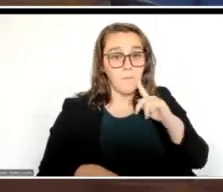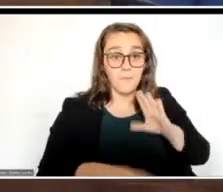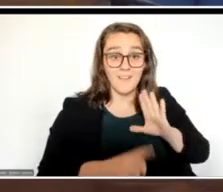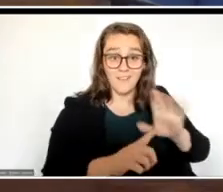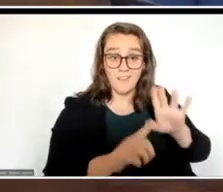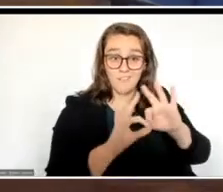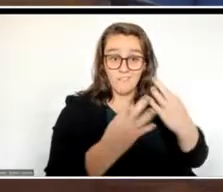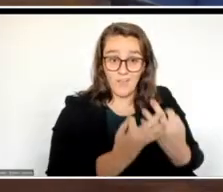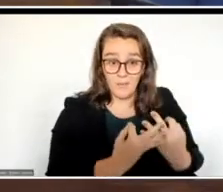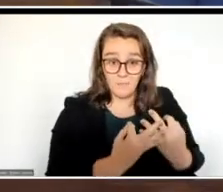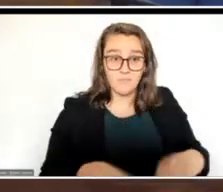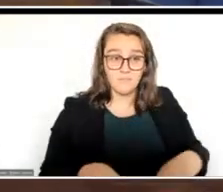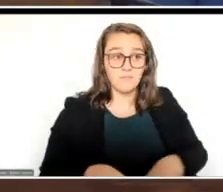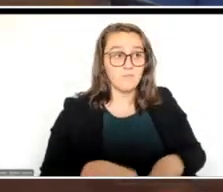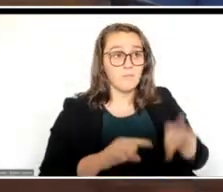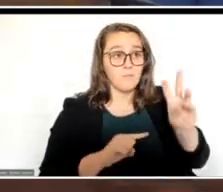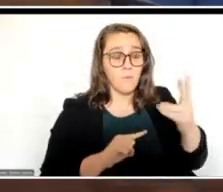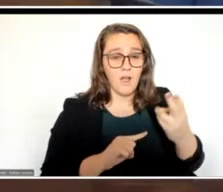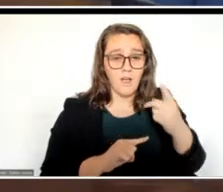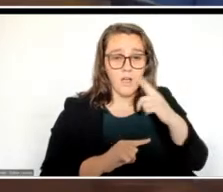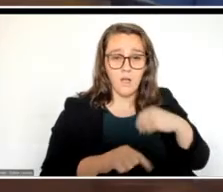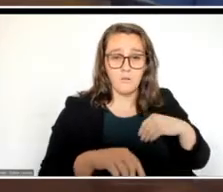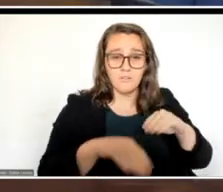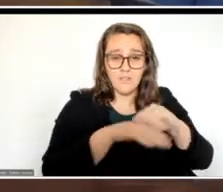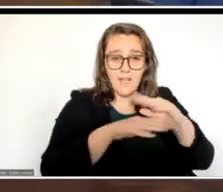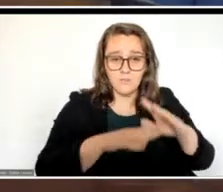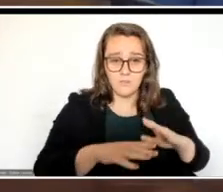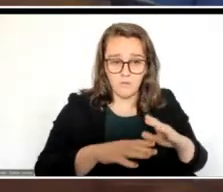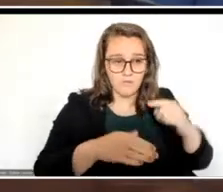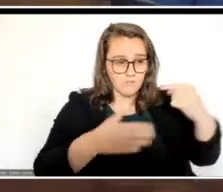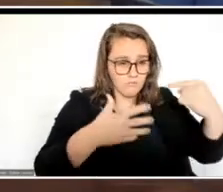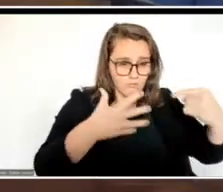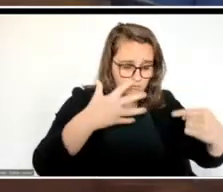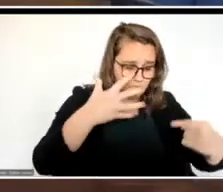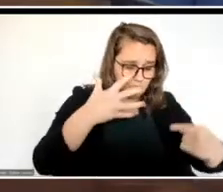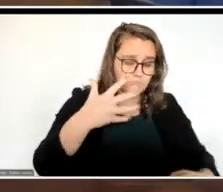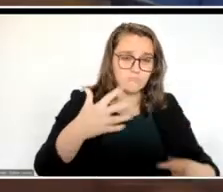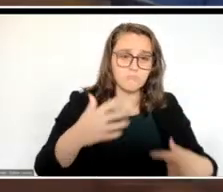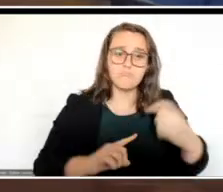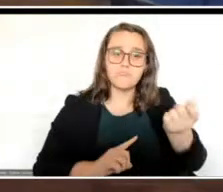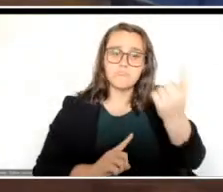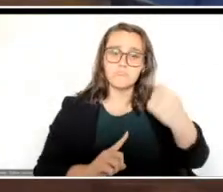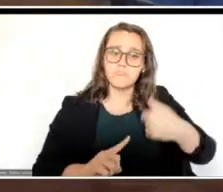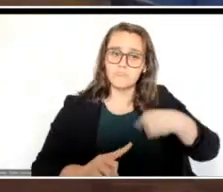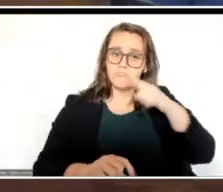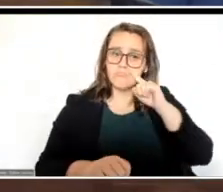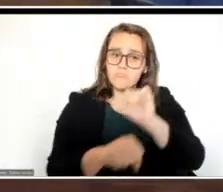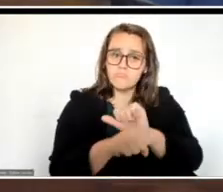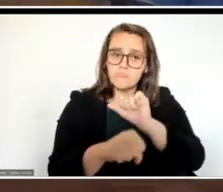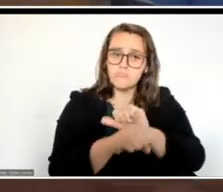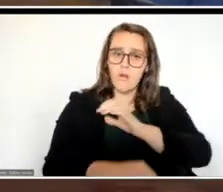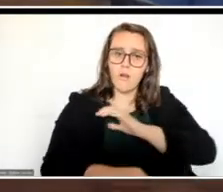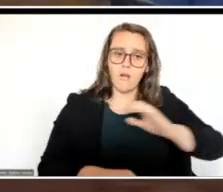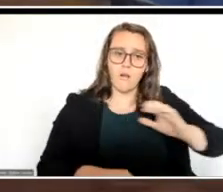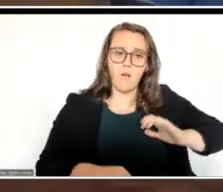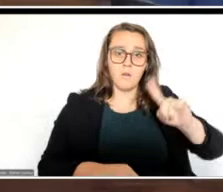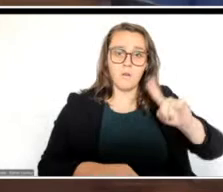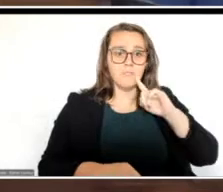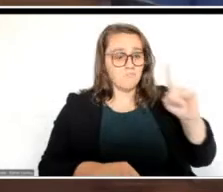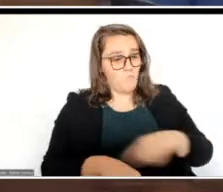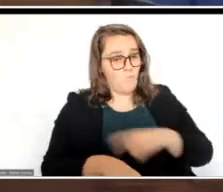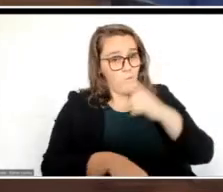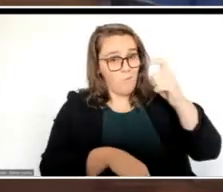counsel. I've served in Congress a long time. I can tell you, it's tough for any